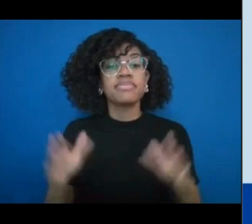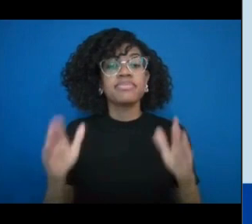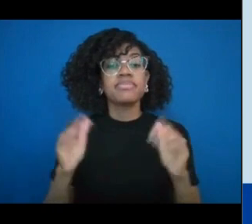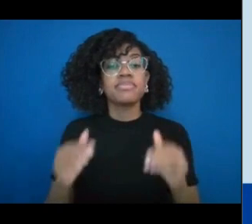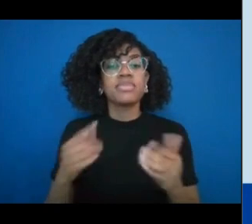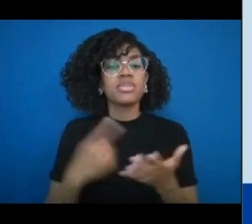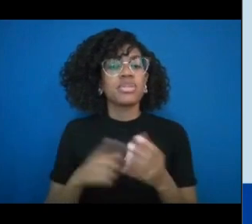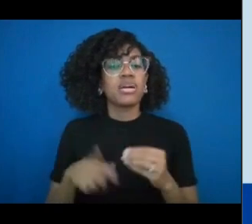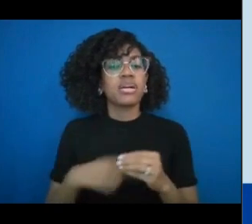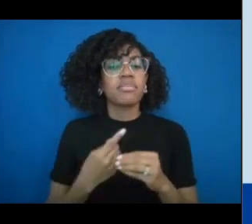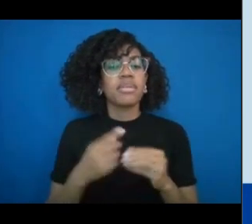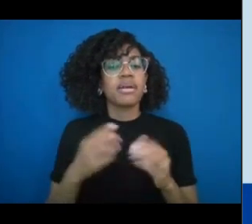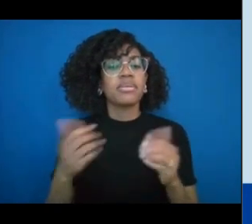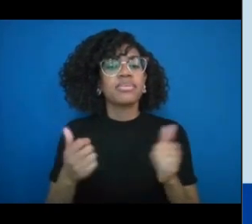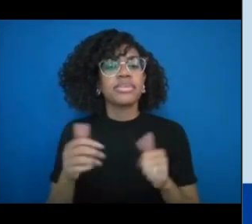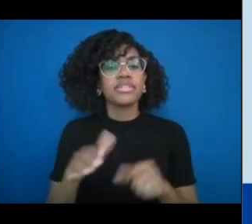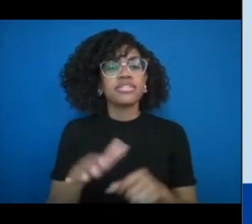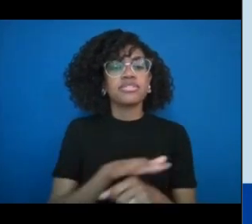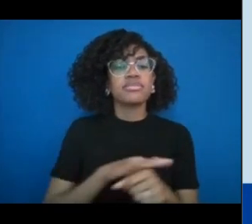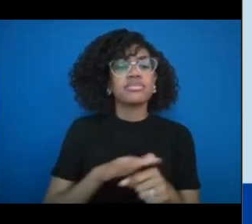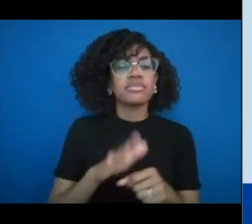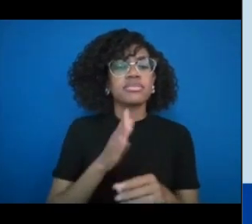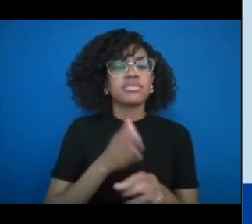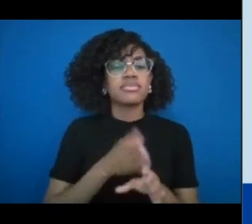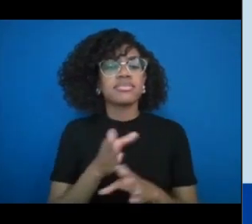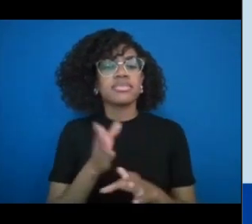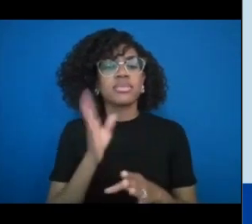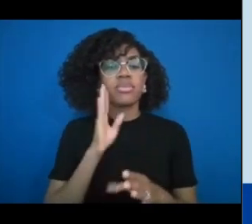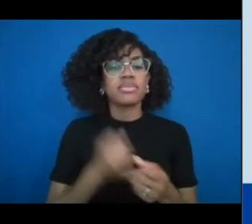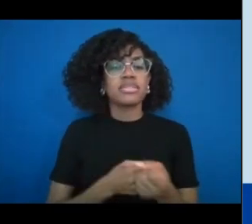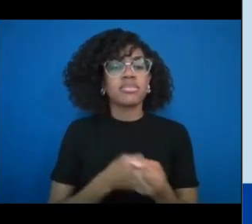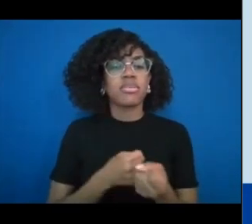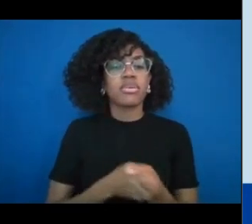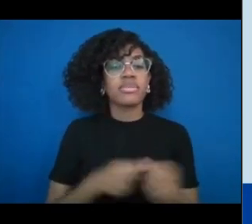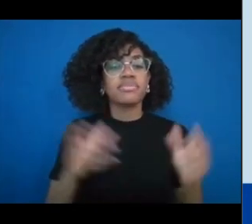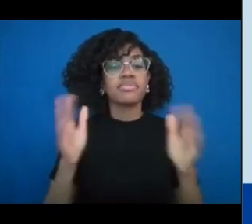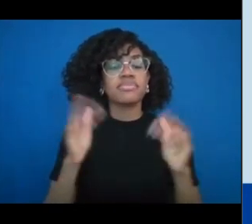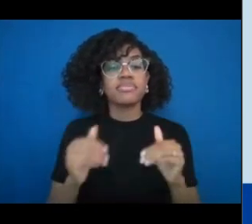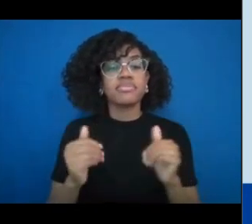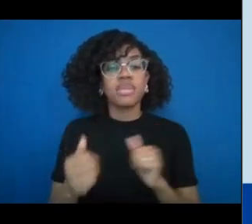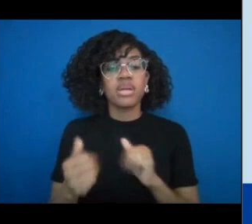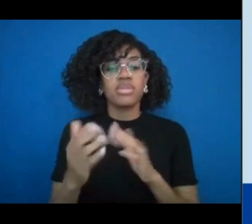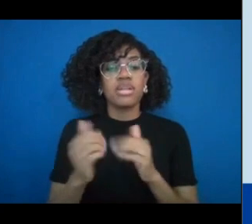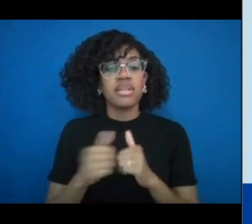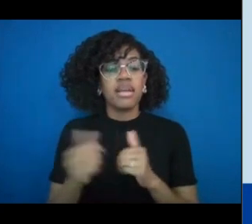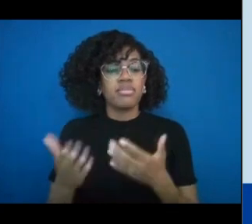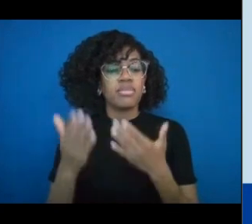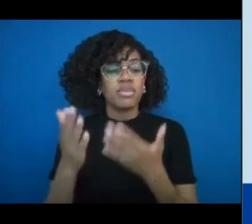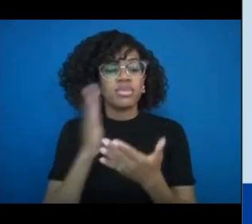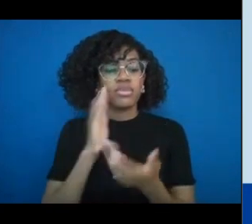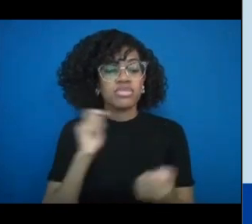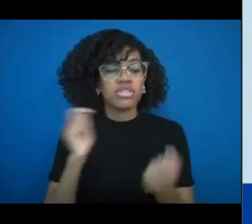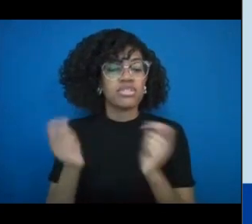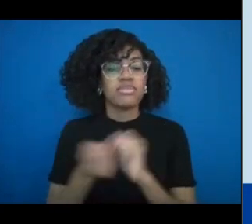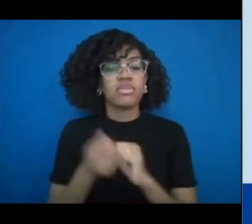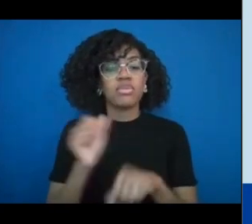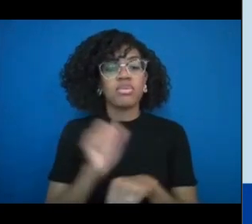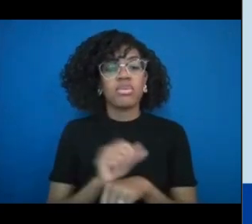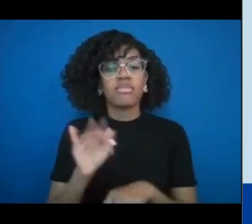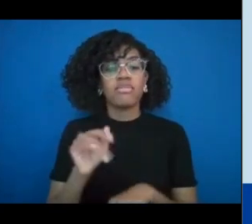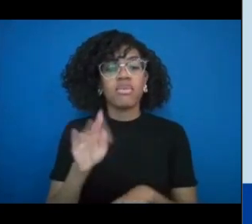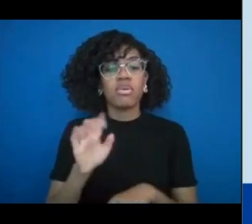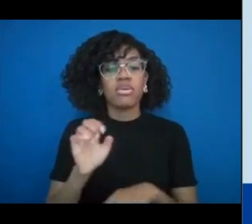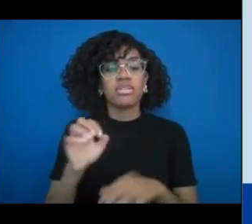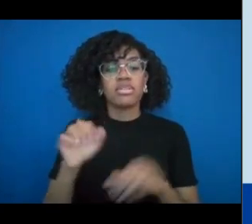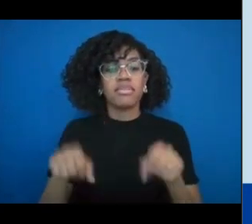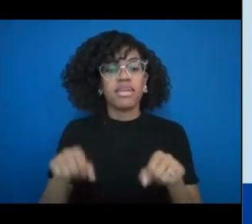that are going to be supported. Address how this proposal will transform workforce capacity. And then on the